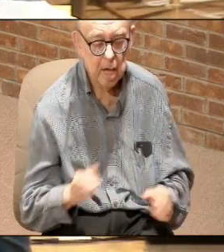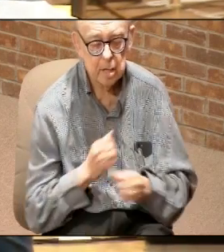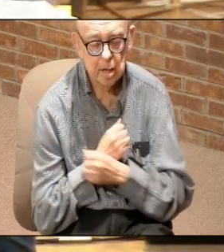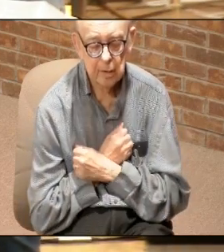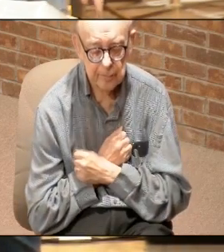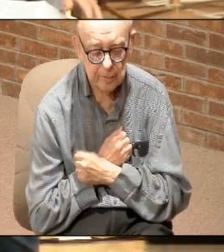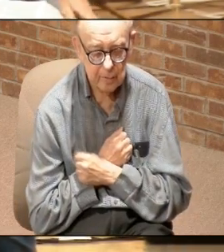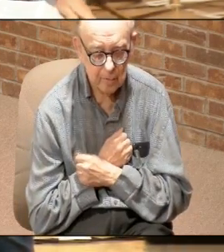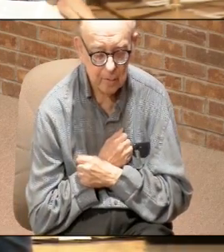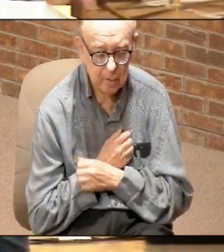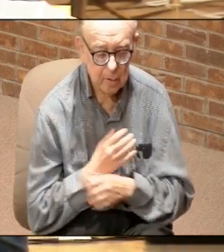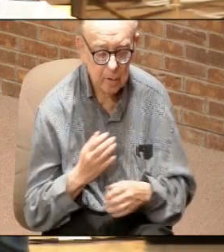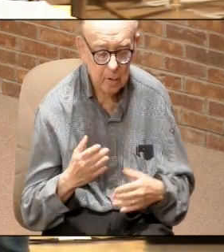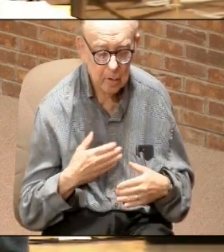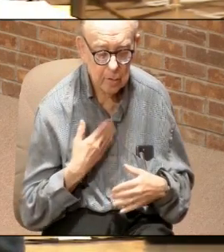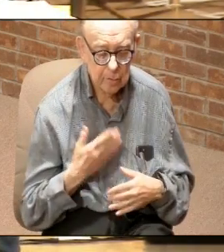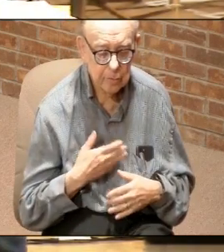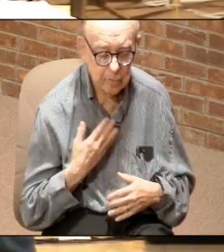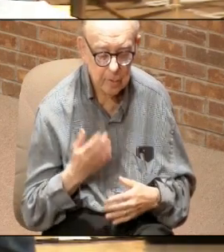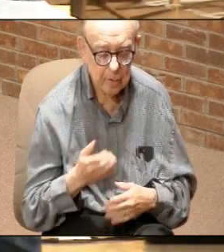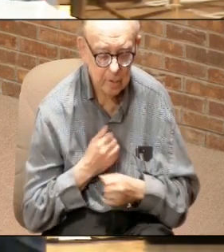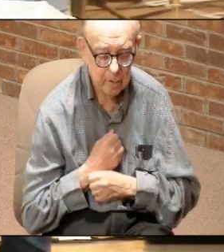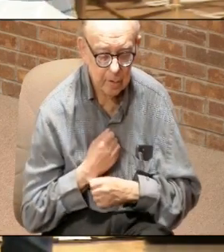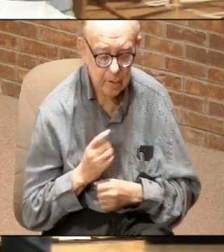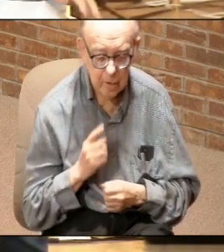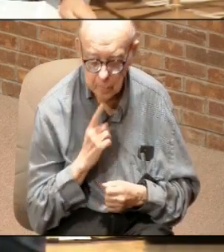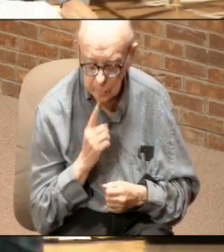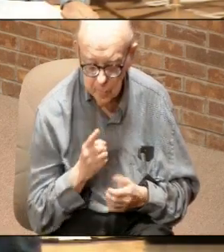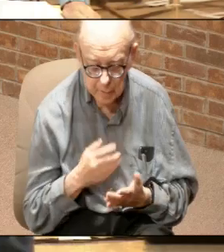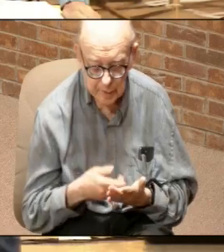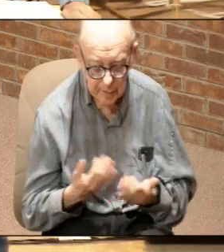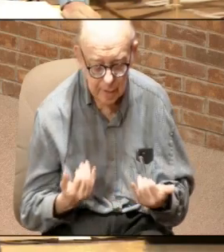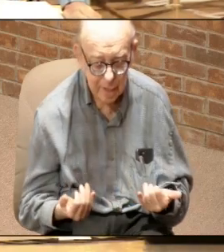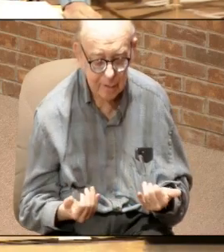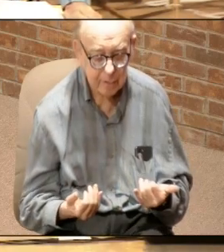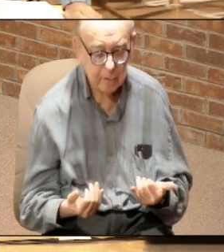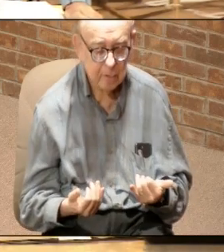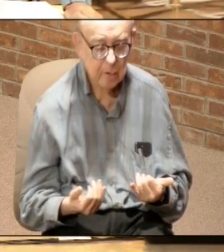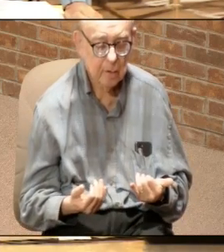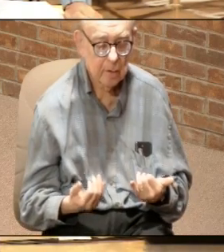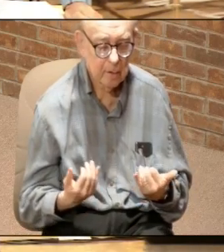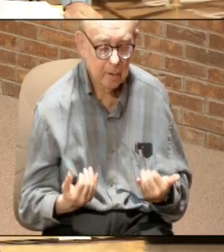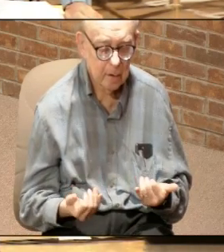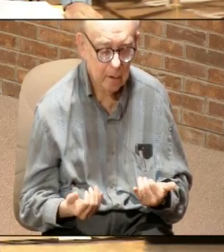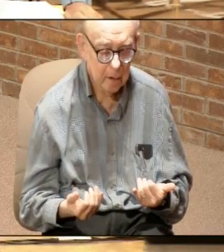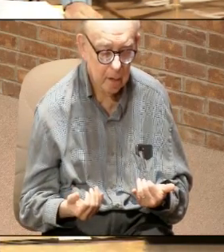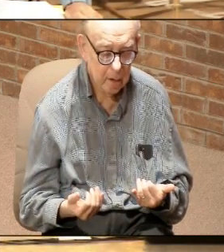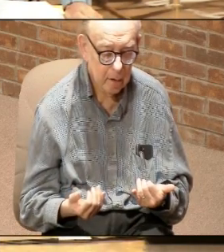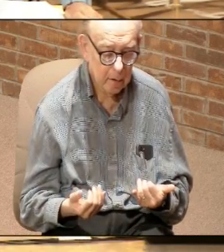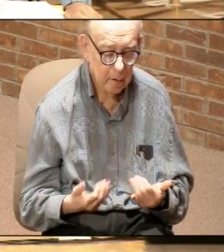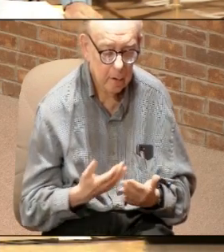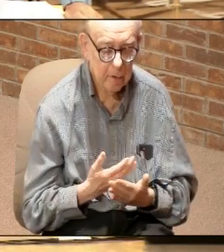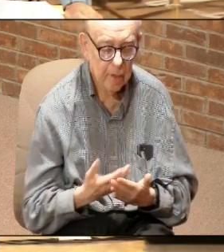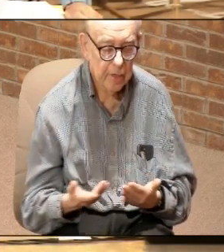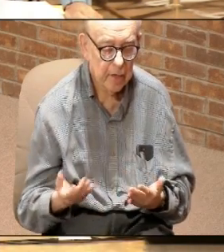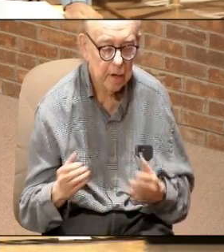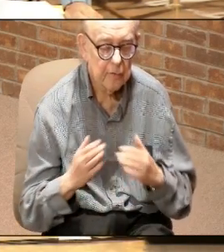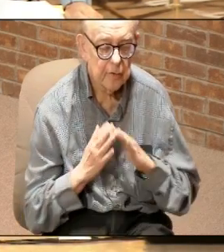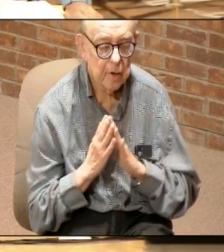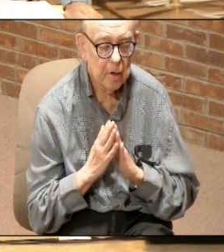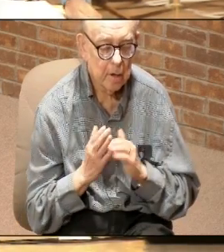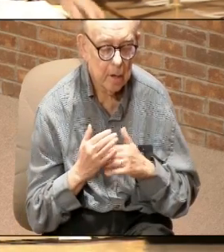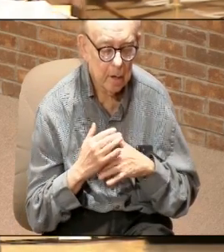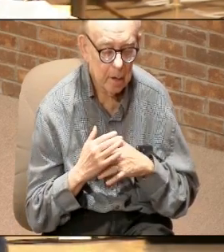love, or joy and love, that we're going to talk about. And today we're going to talk about the thing of peace.